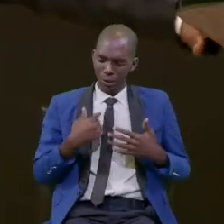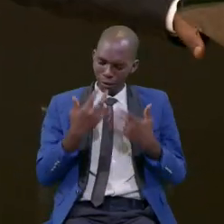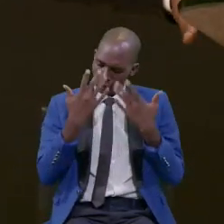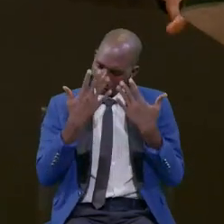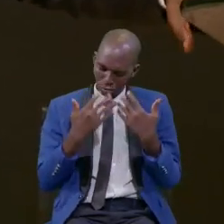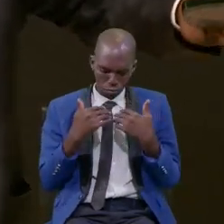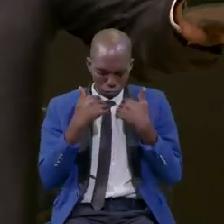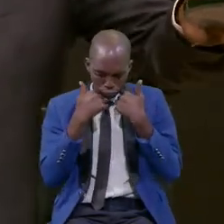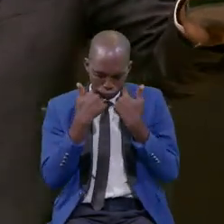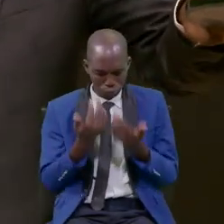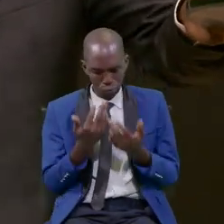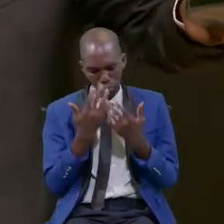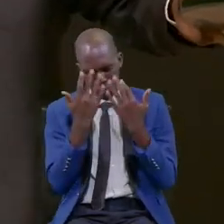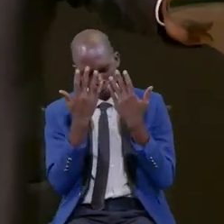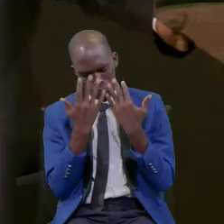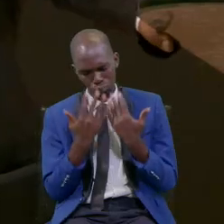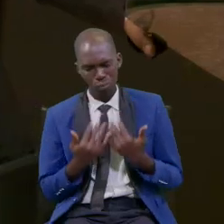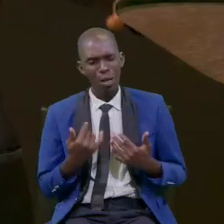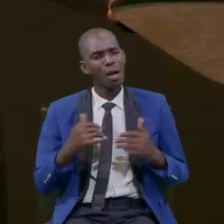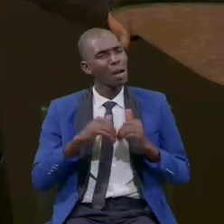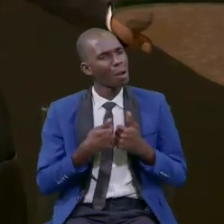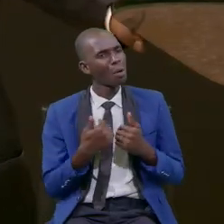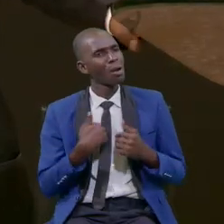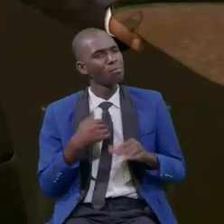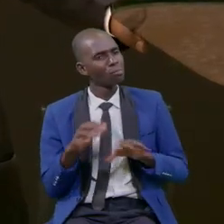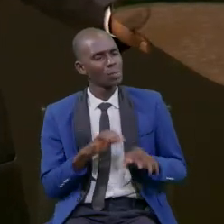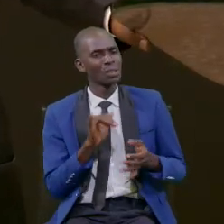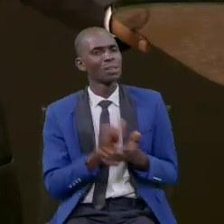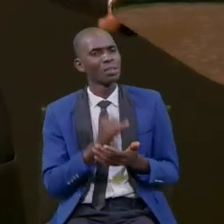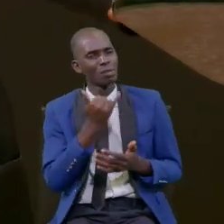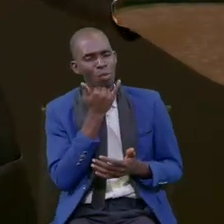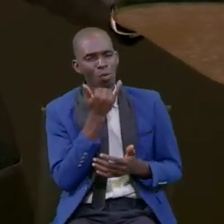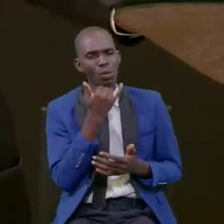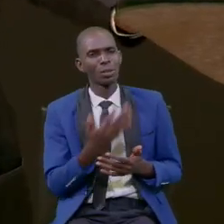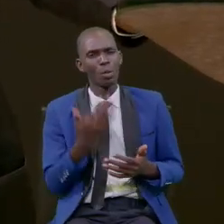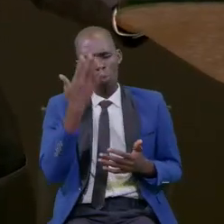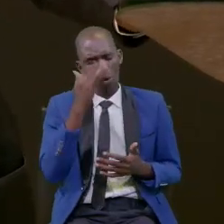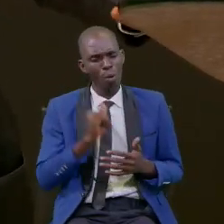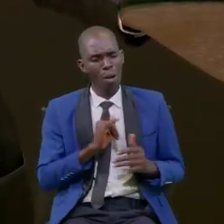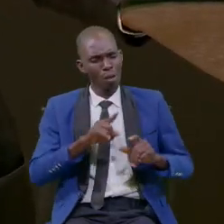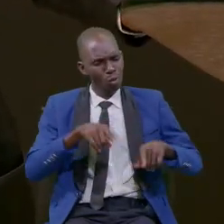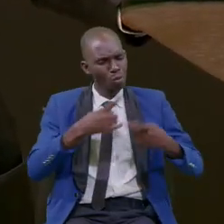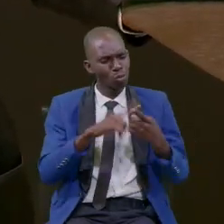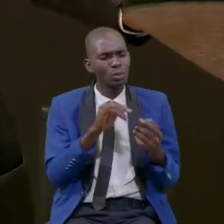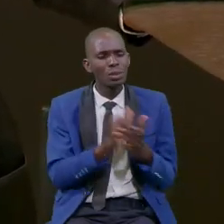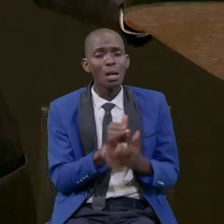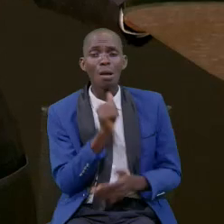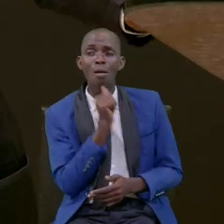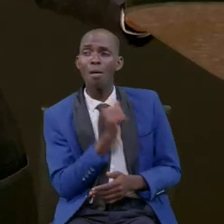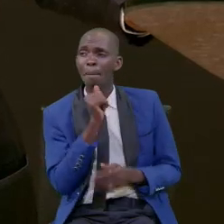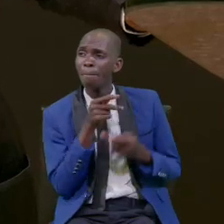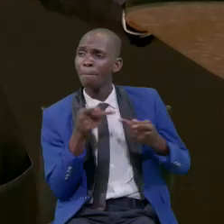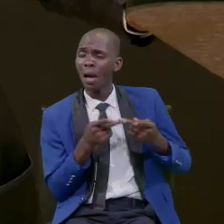that? How could I have gone in to that private place to have done that